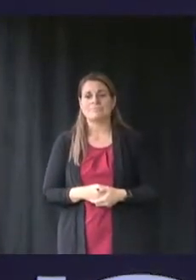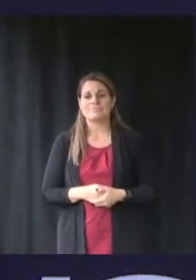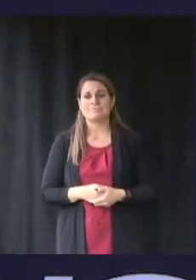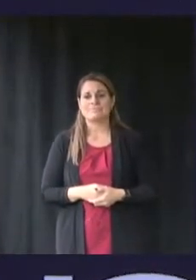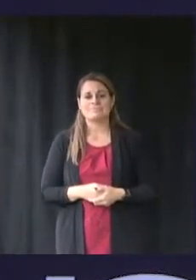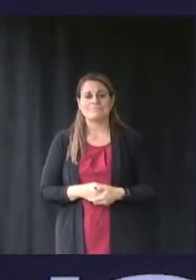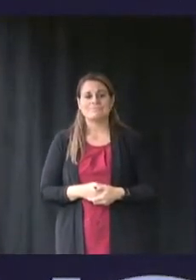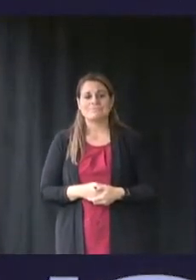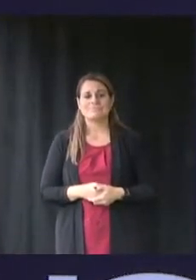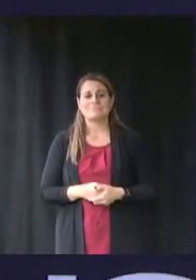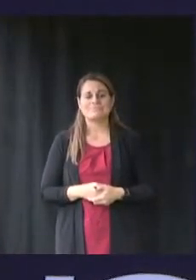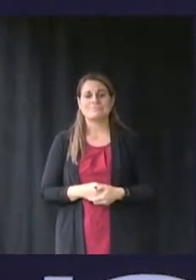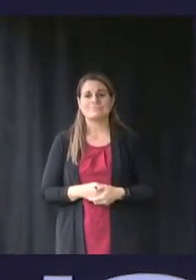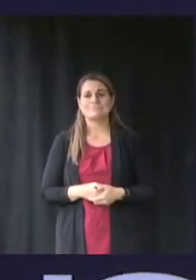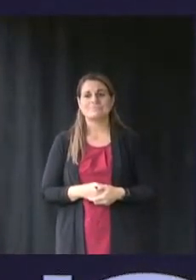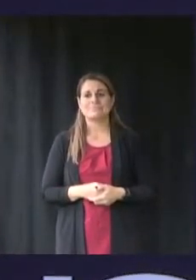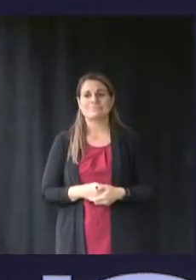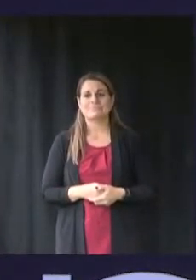Exceeded only by your wife.